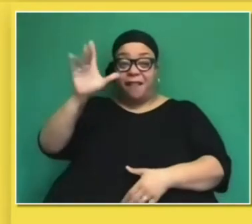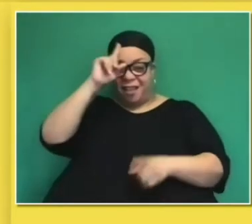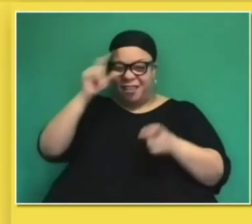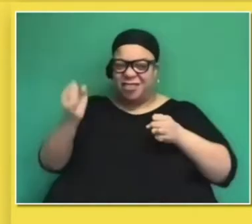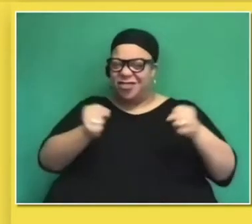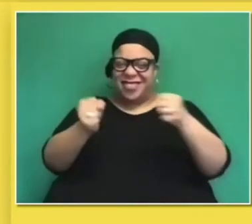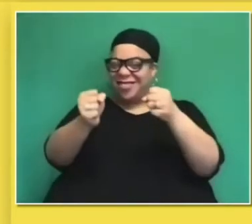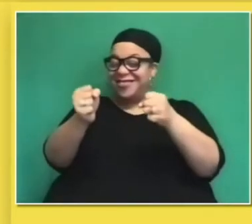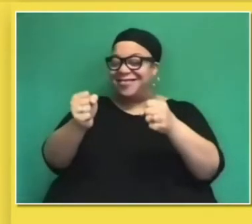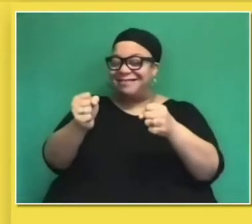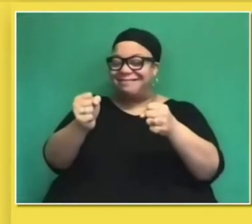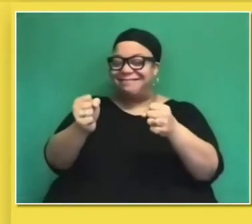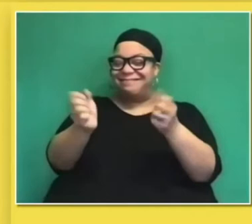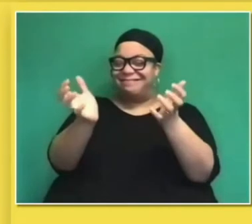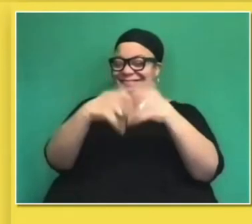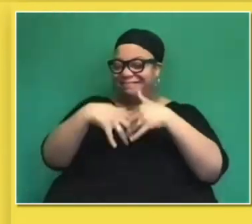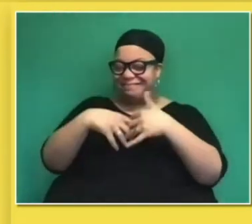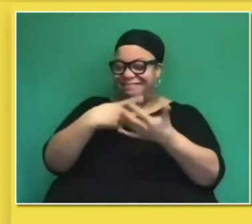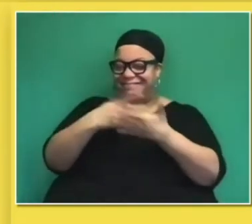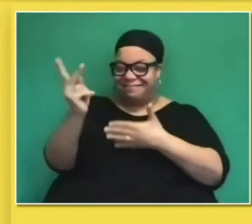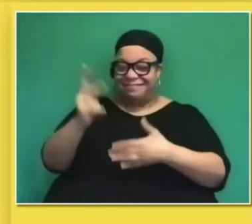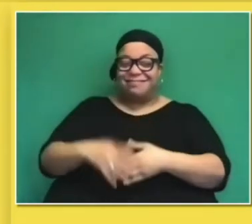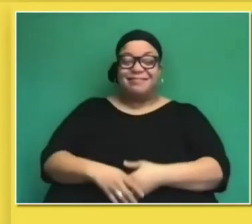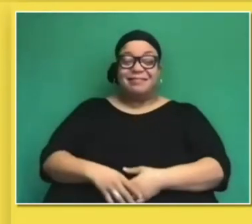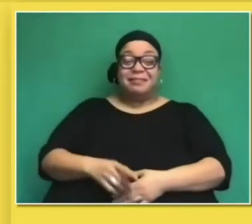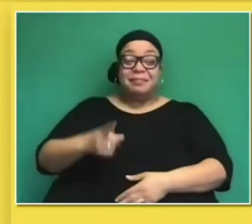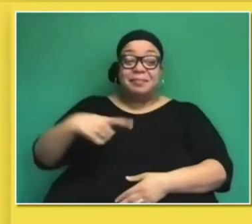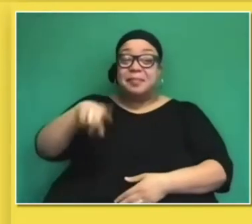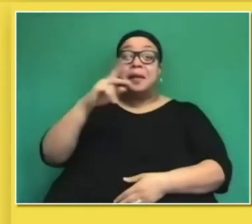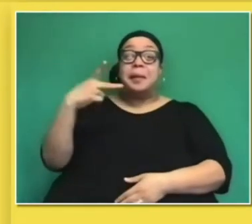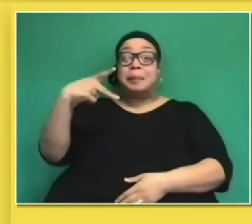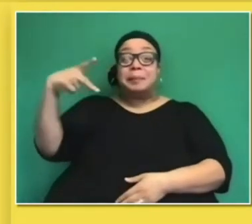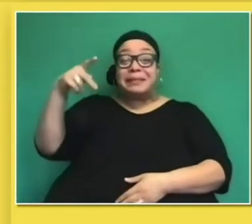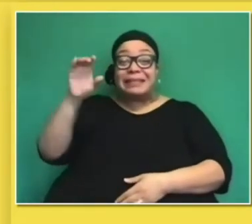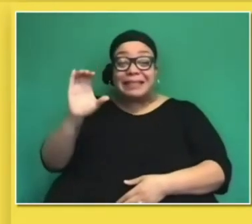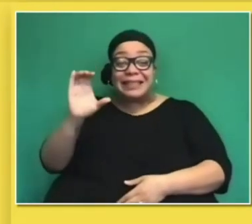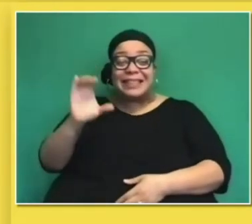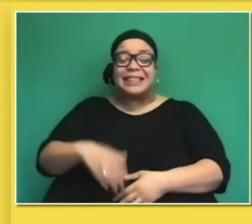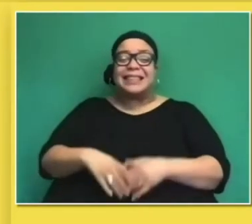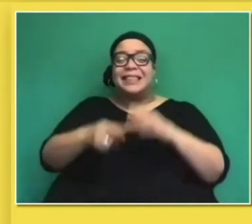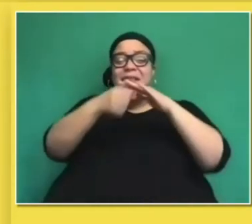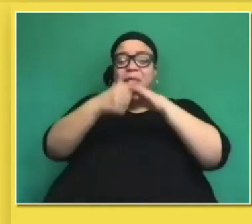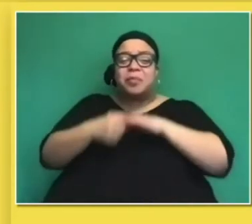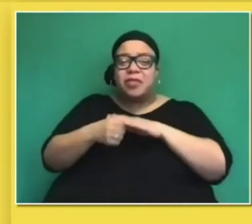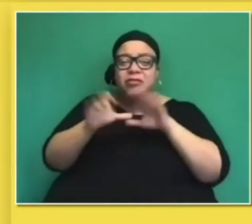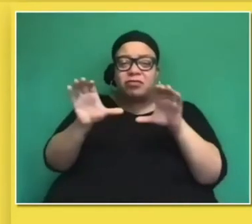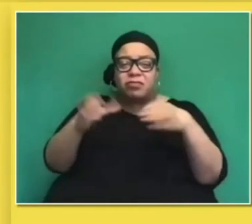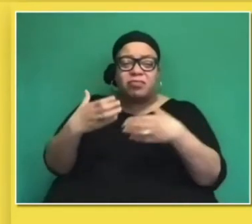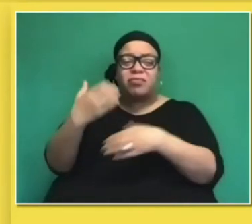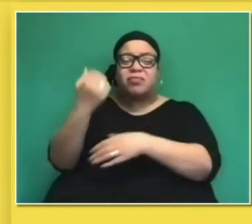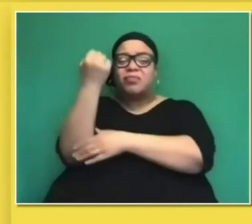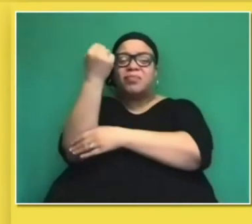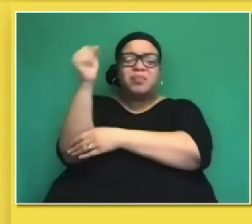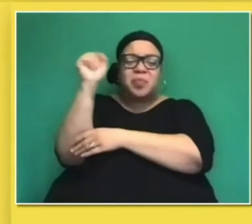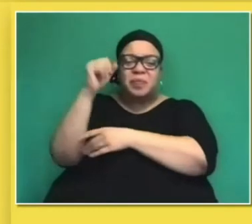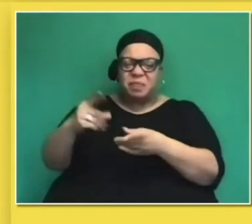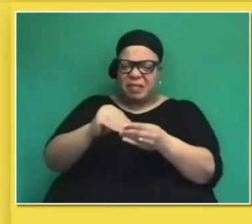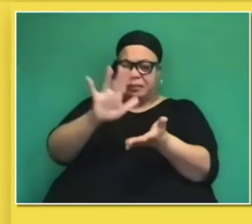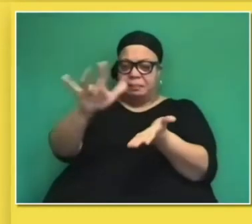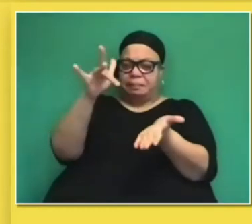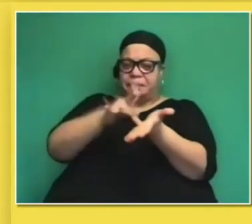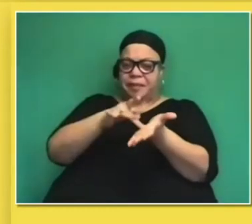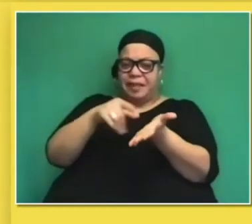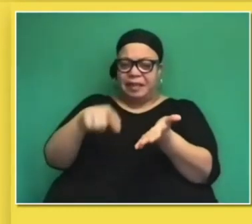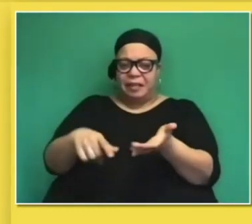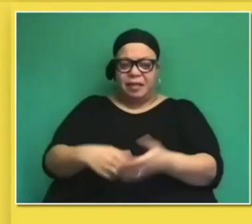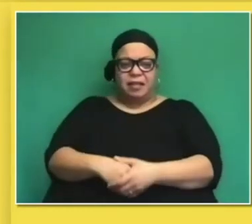are right in the middle of it and a major cause of it. Because what we understand now is that from living wages to healthcare